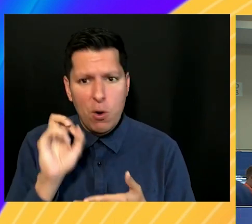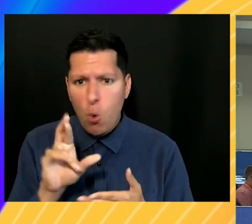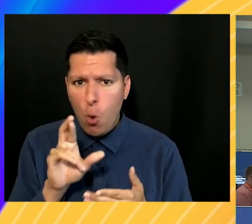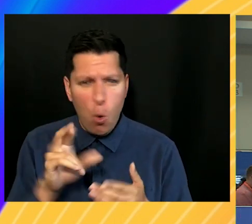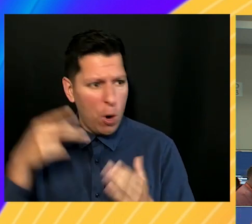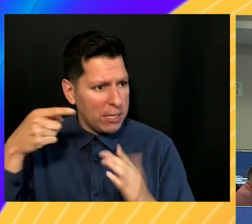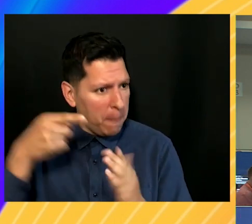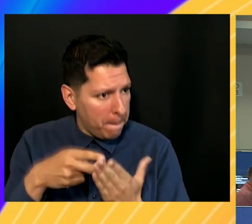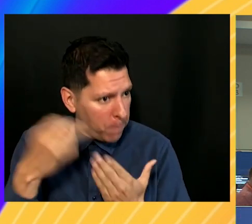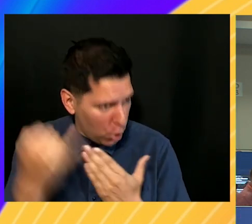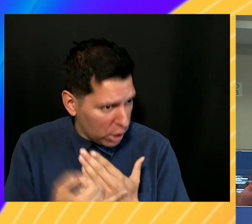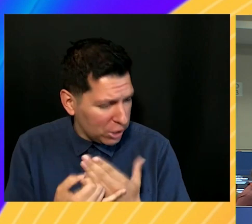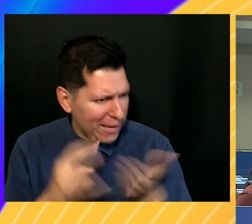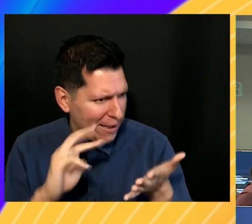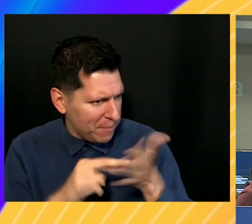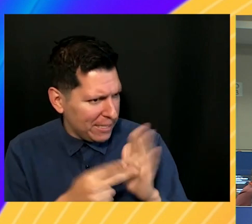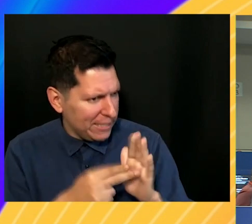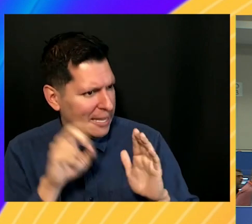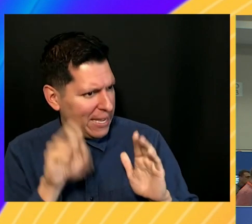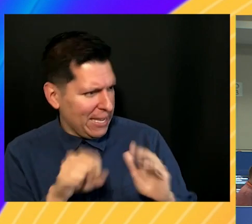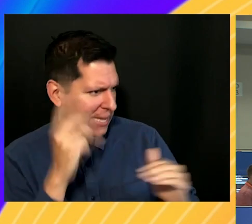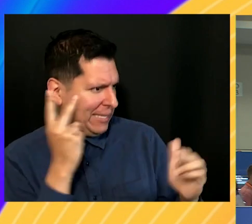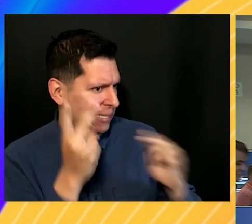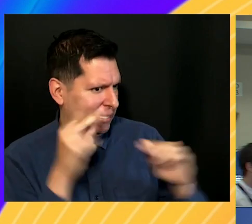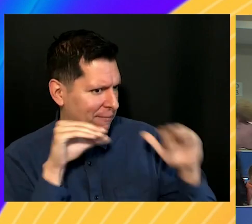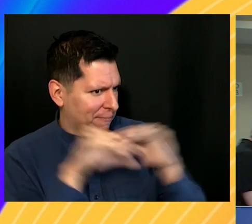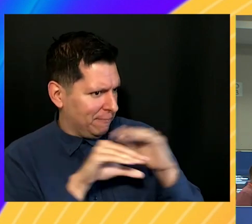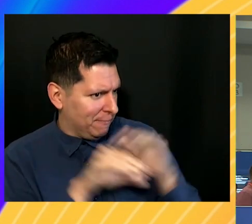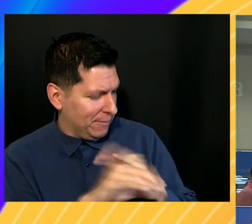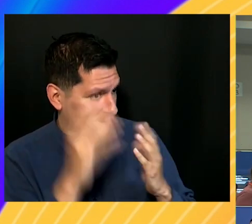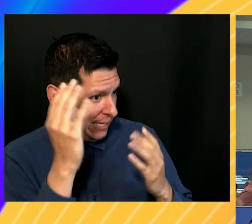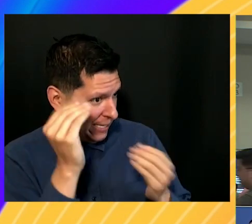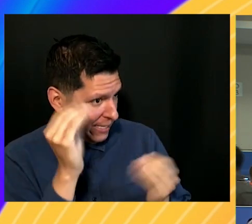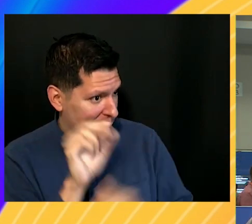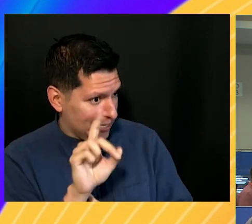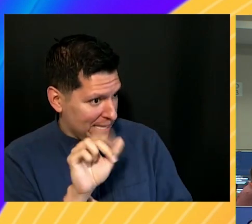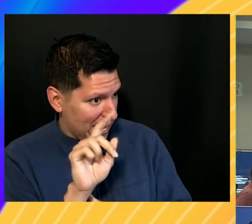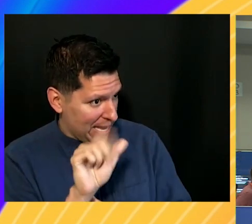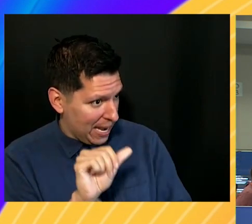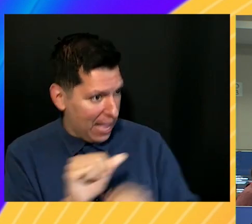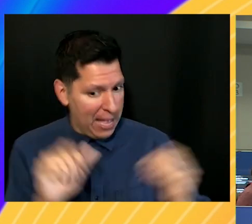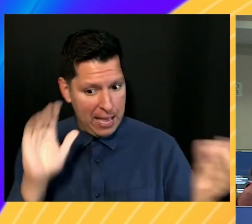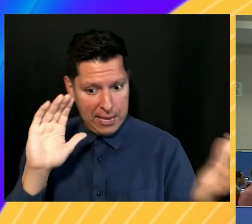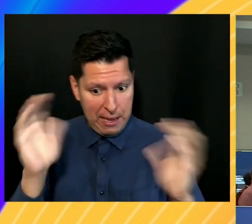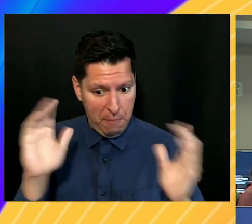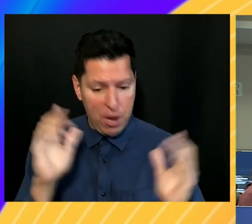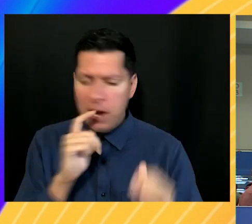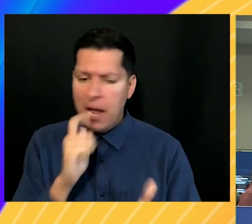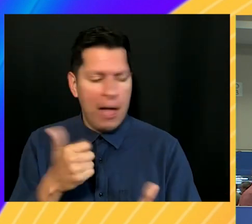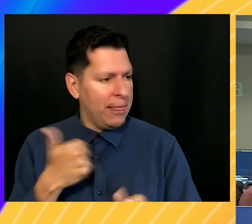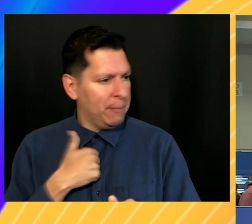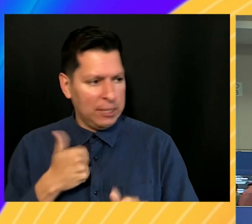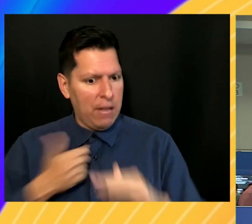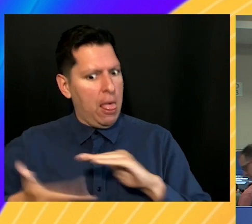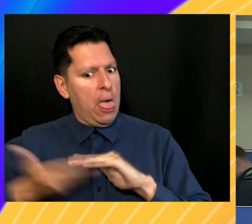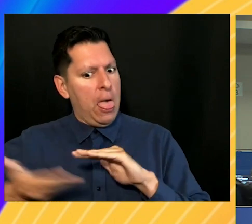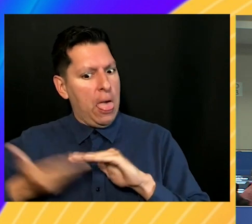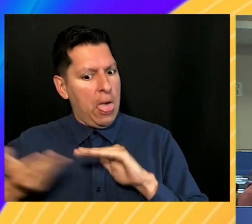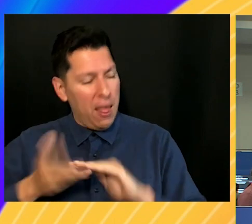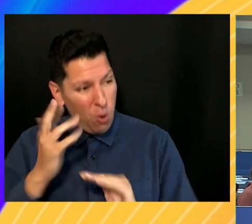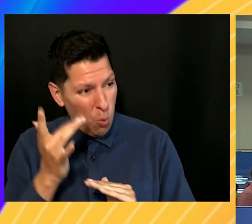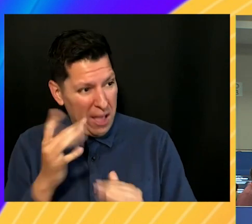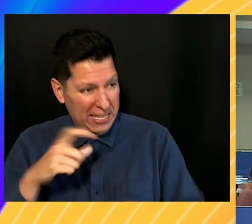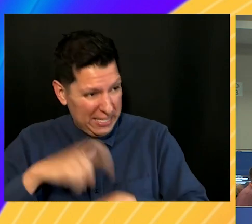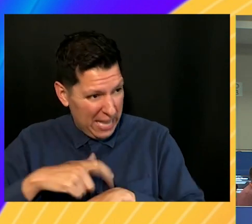project, they're able to leverage these data sets or open data without having to generate it themselves, because that itself could be very time